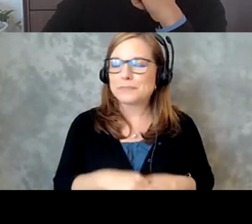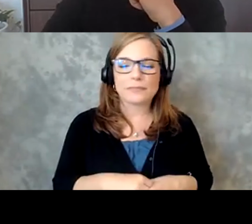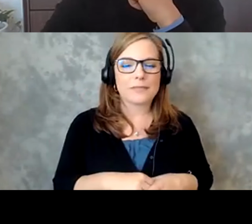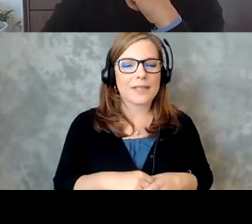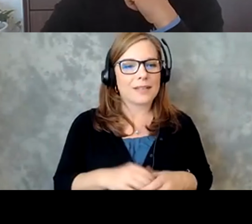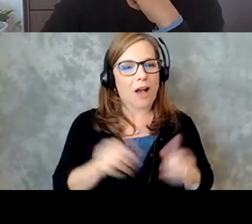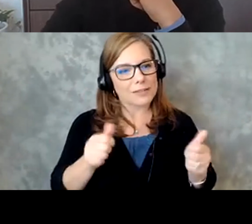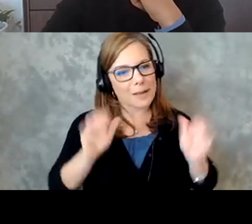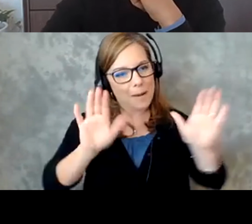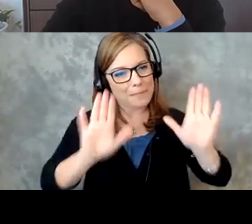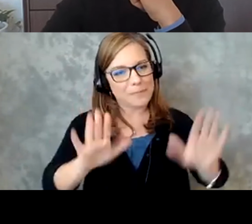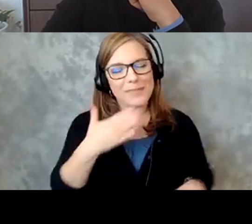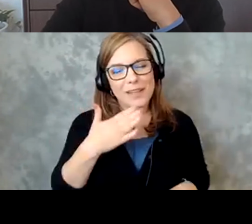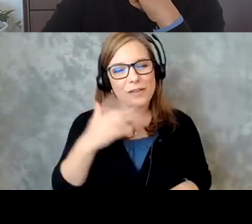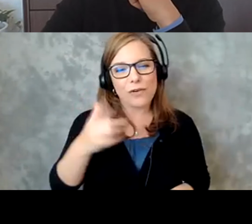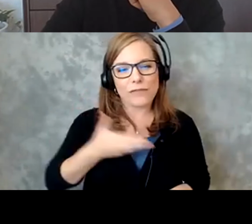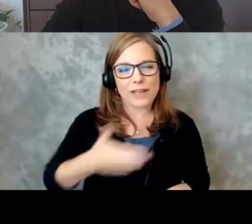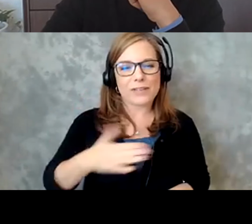invitation. I'm happy to be here and to speak.